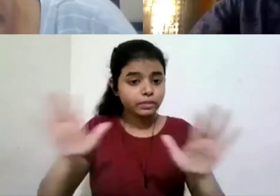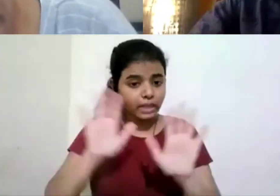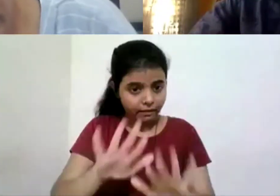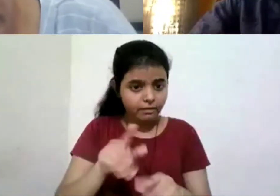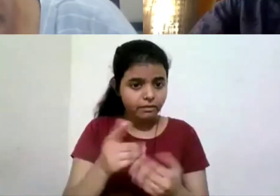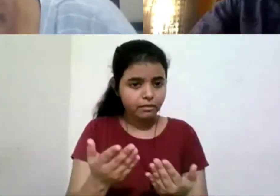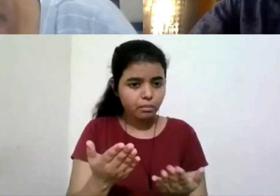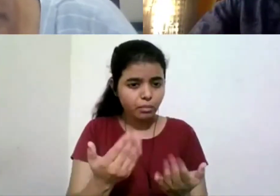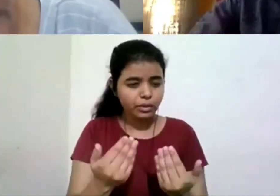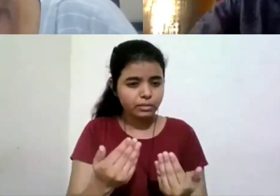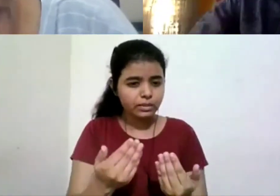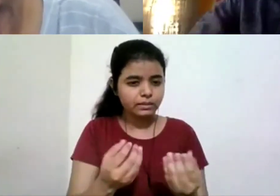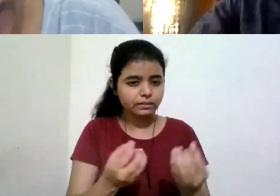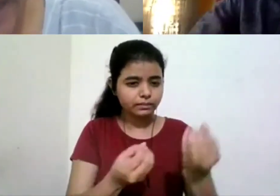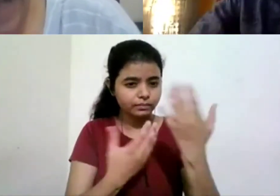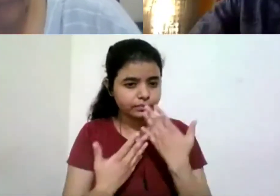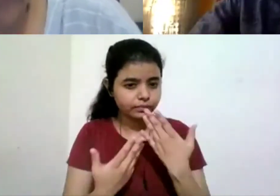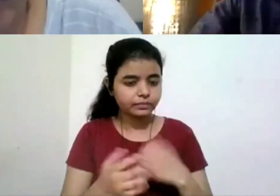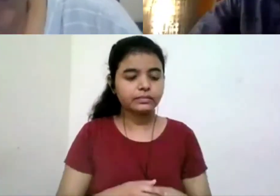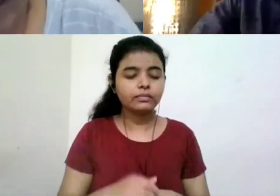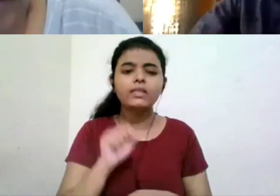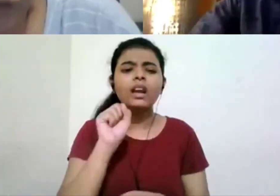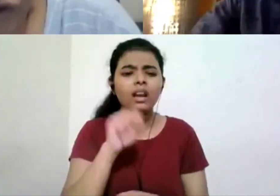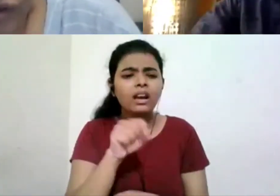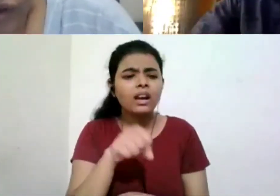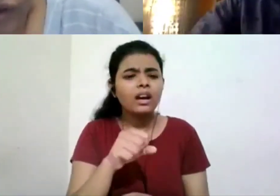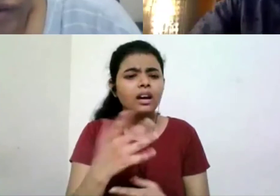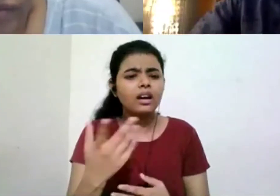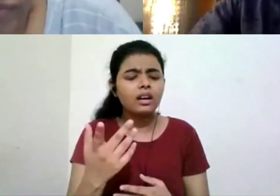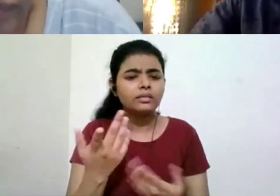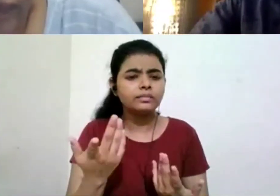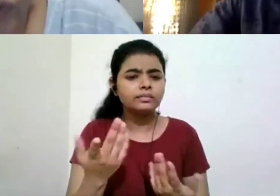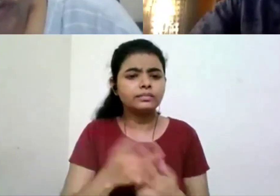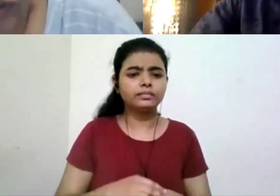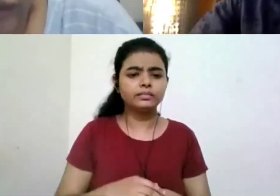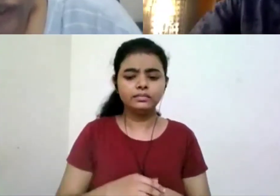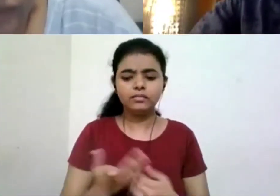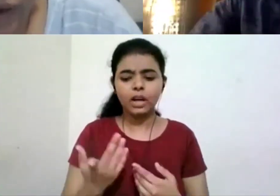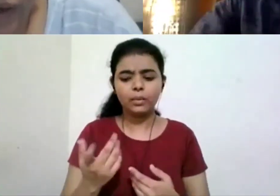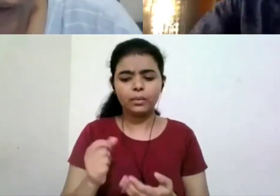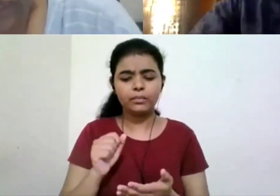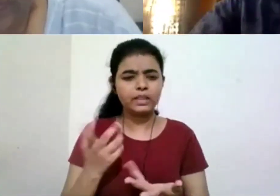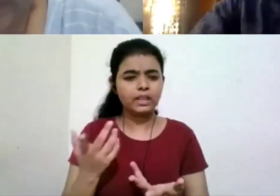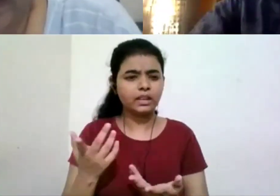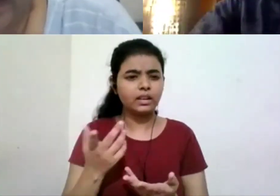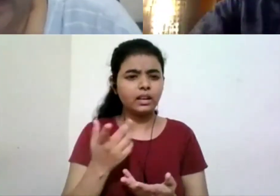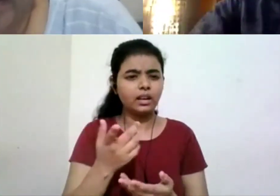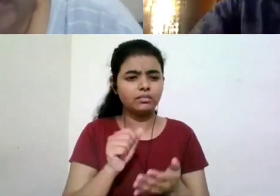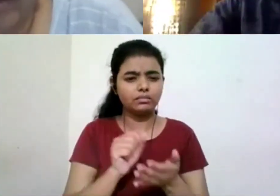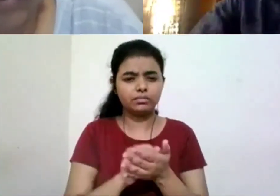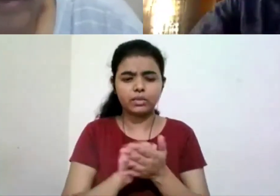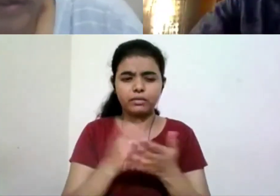to? I have done one for, Shirish Deshpande,